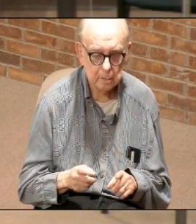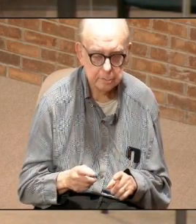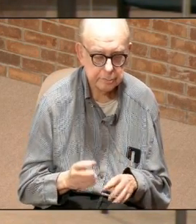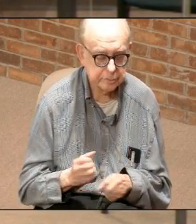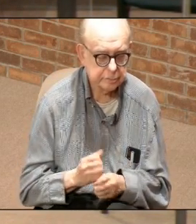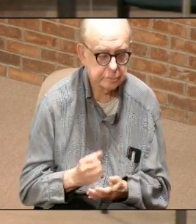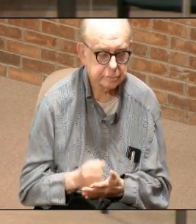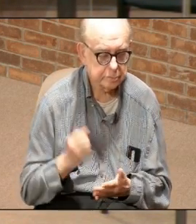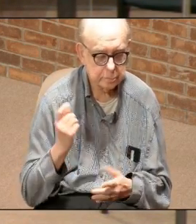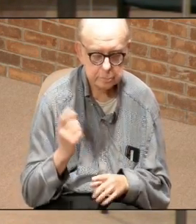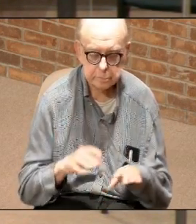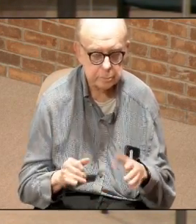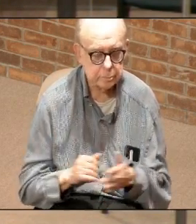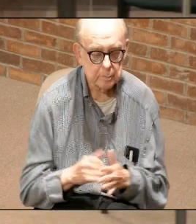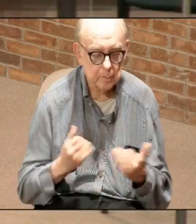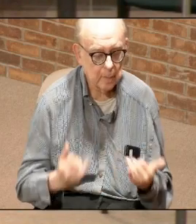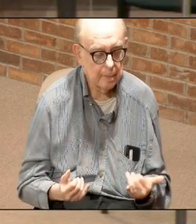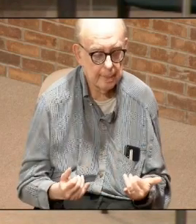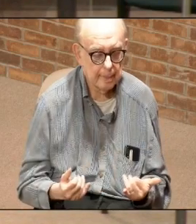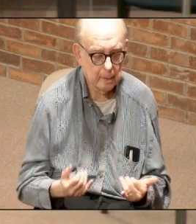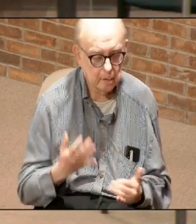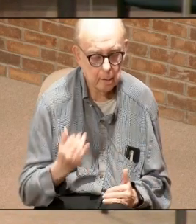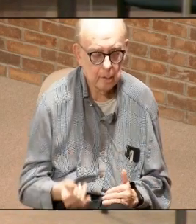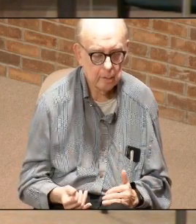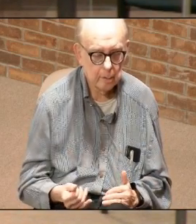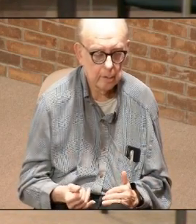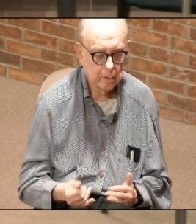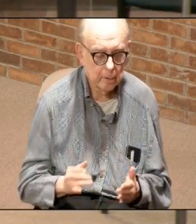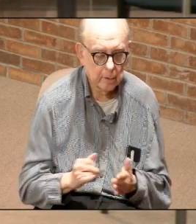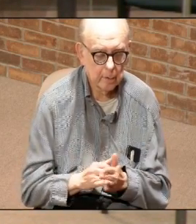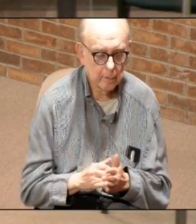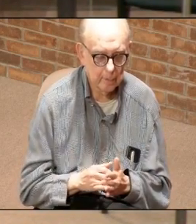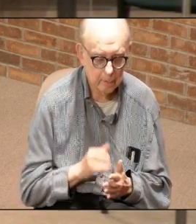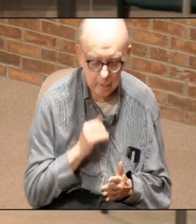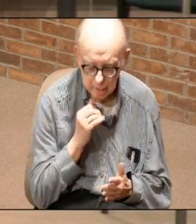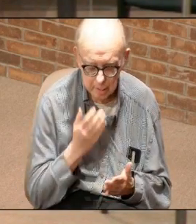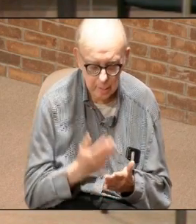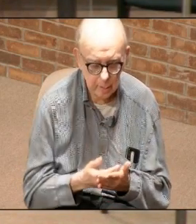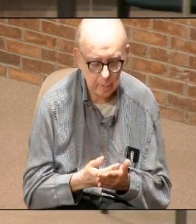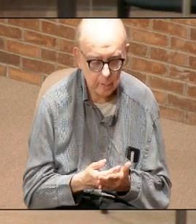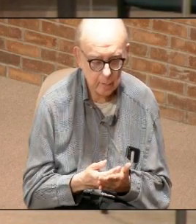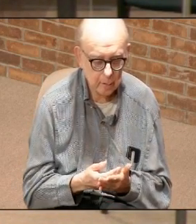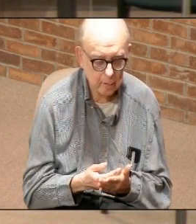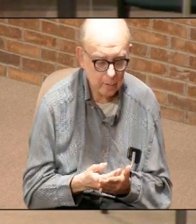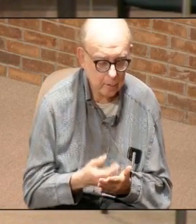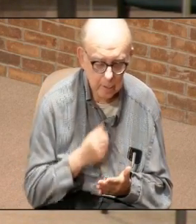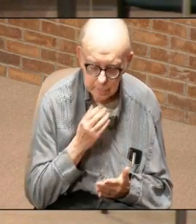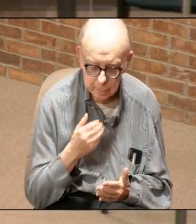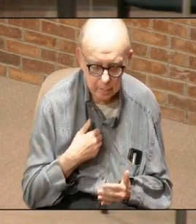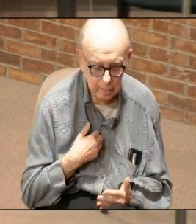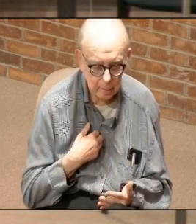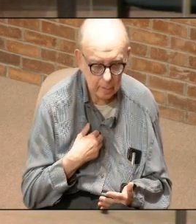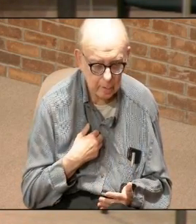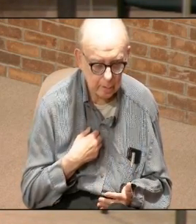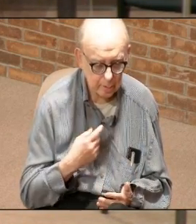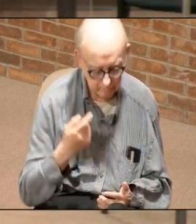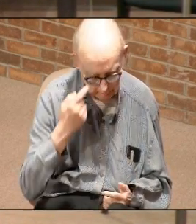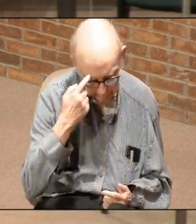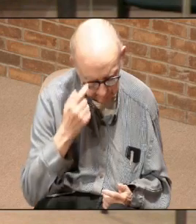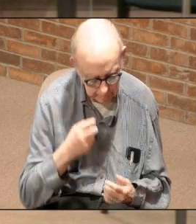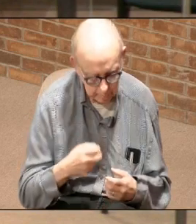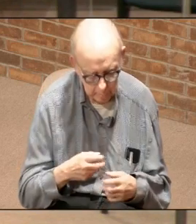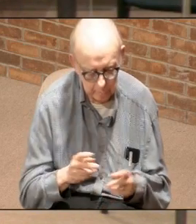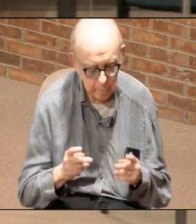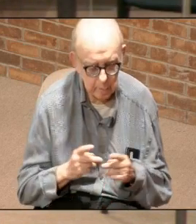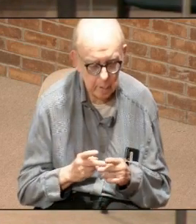get help. You can't do that anymore because that is not good. You don't have mental facilities.